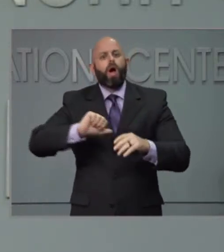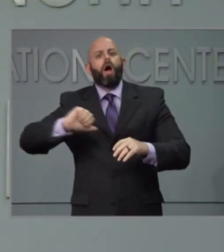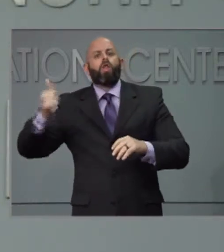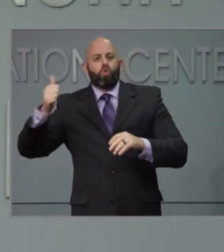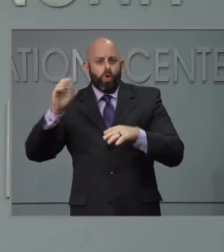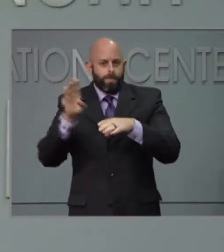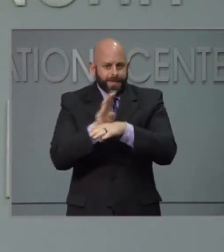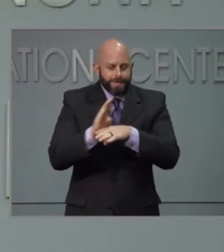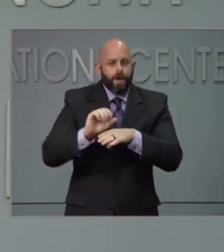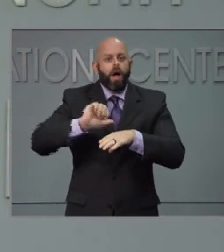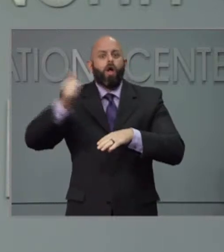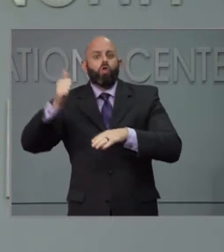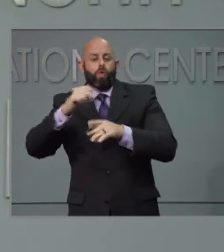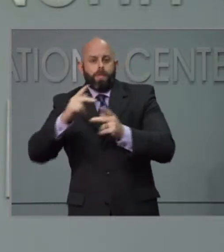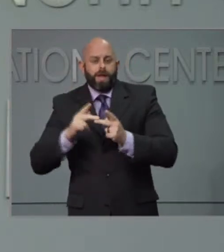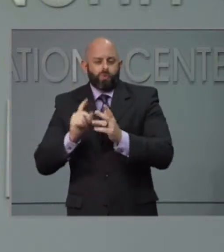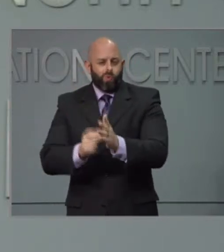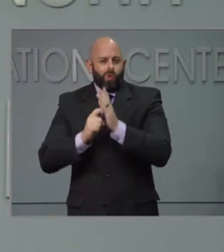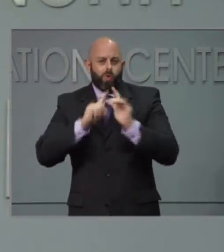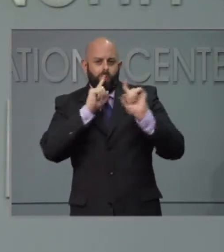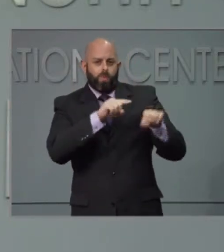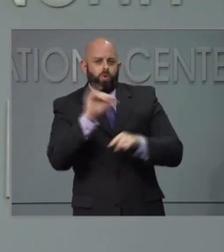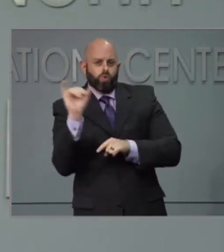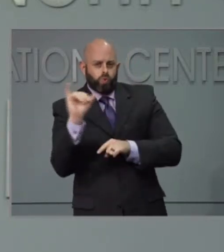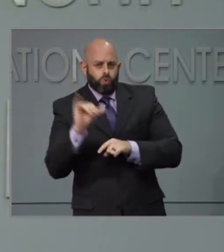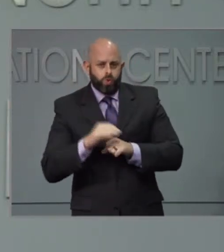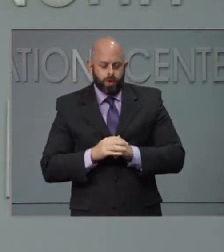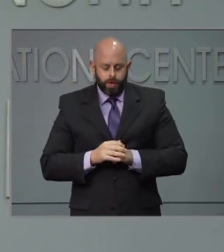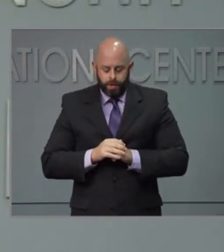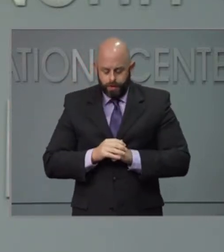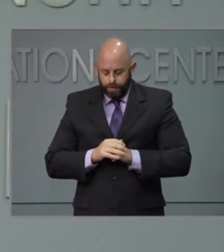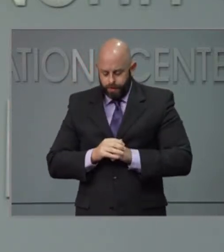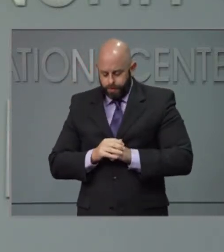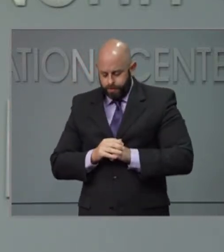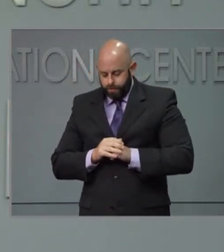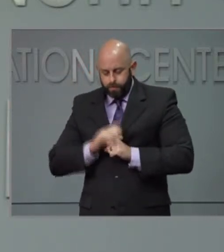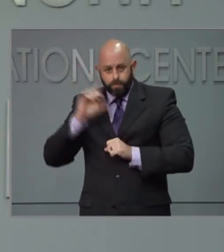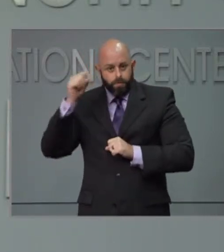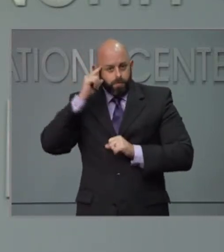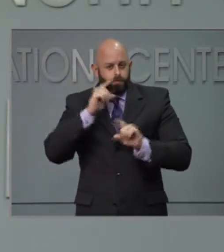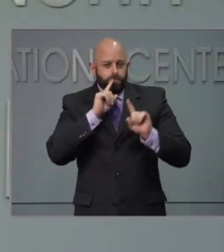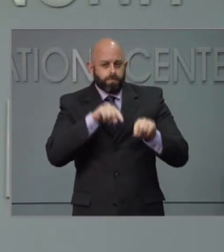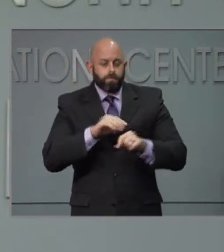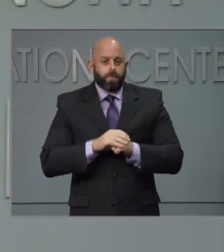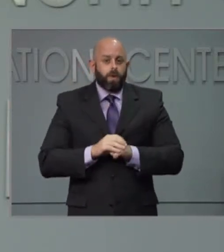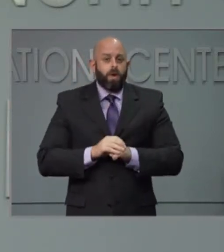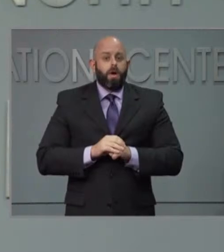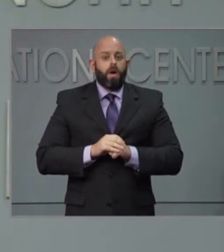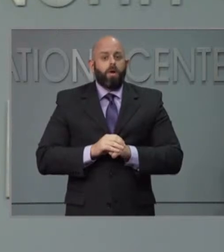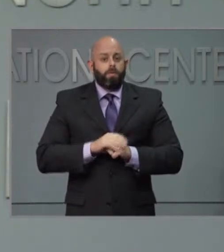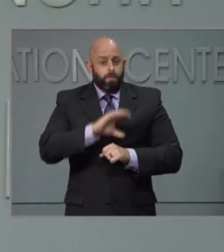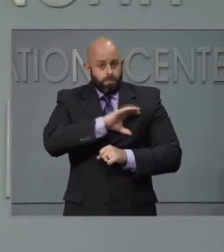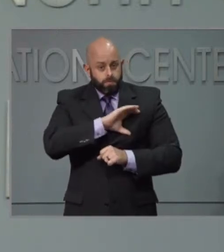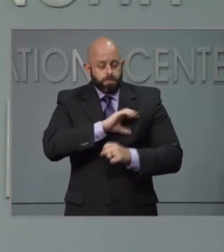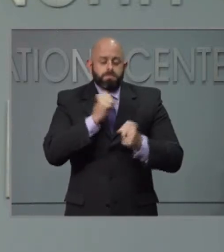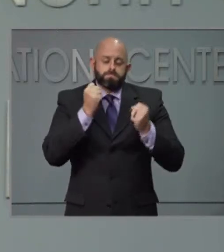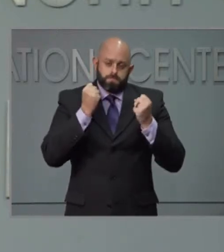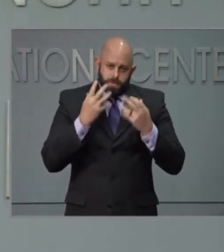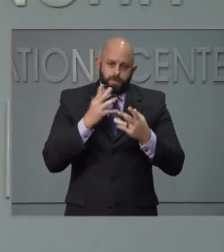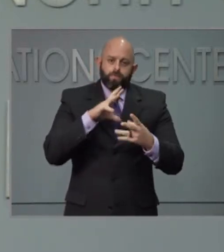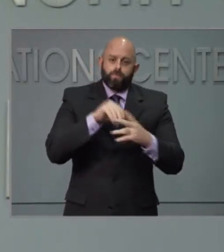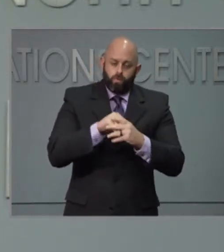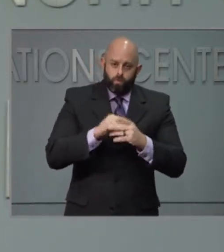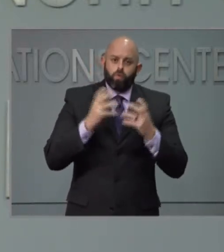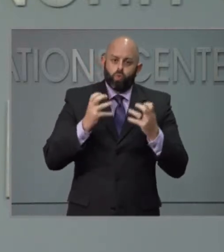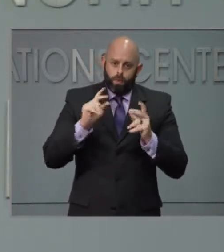places? Well, as to law enforcement, as I mentioned earlier, some already are very engaged in this, and